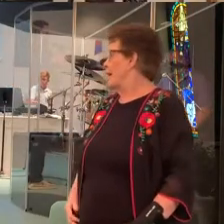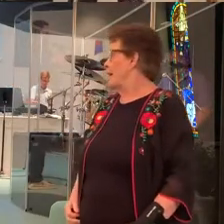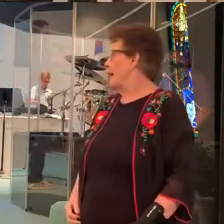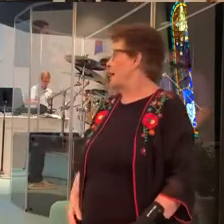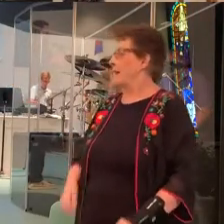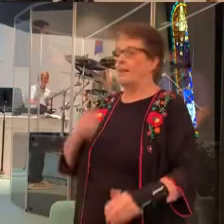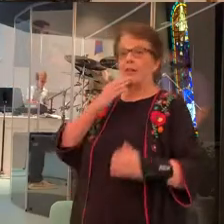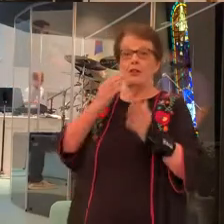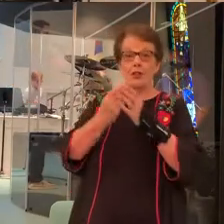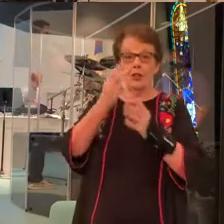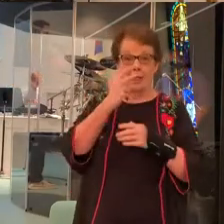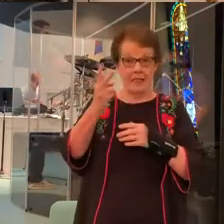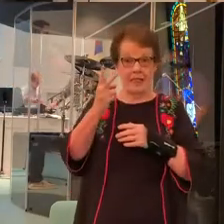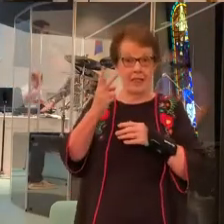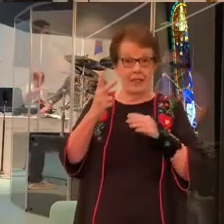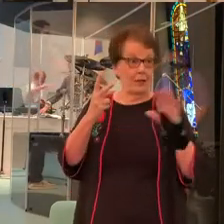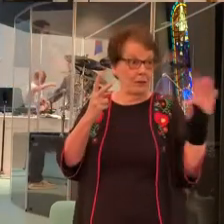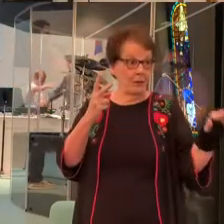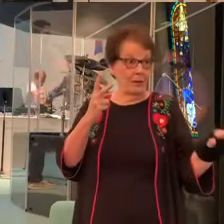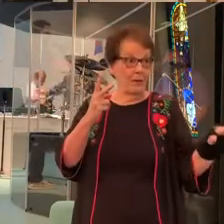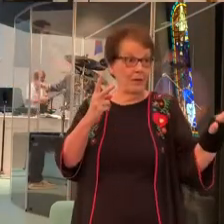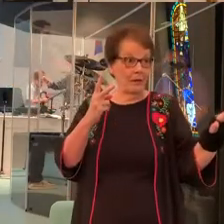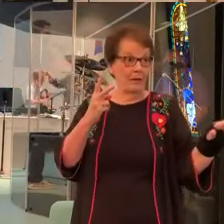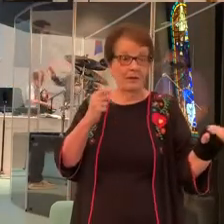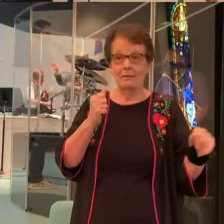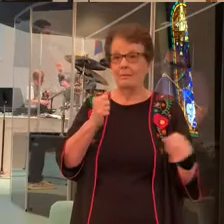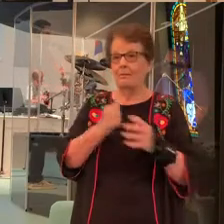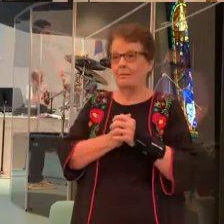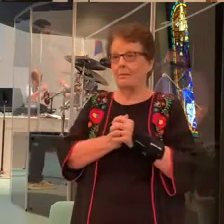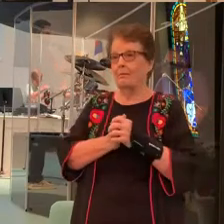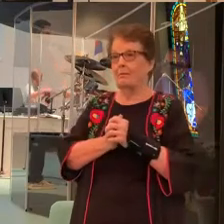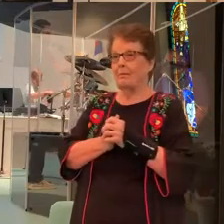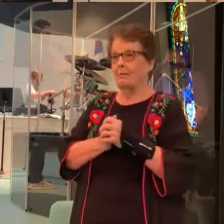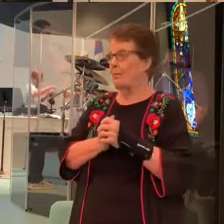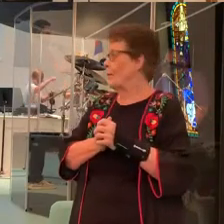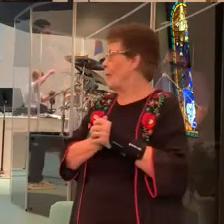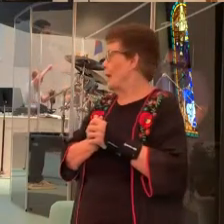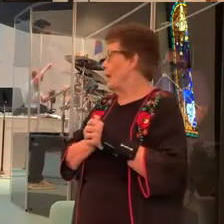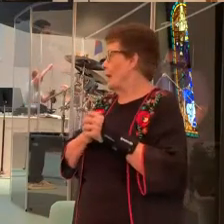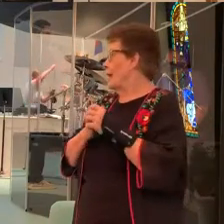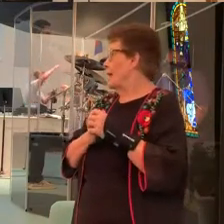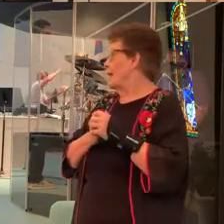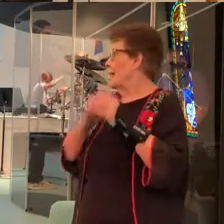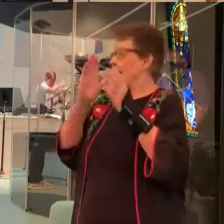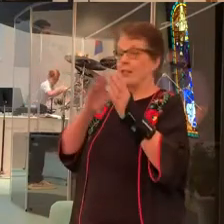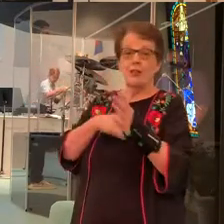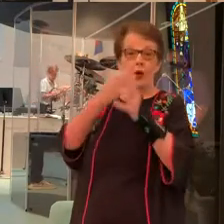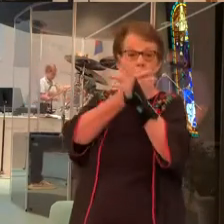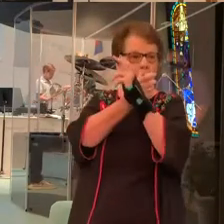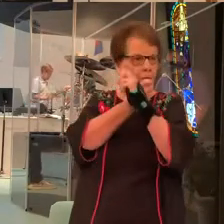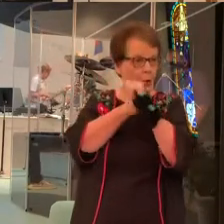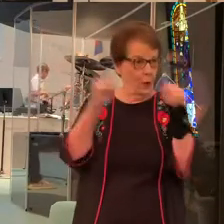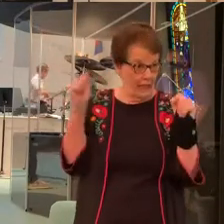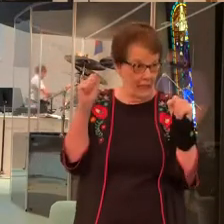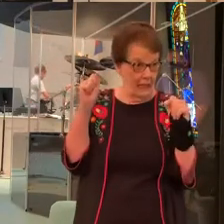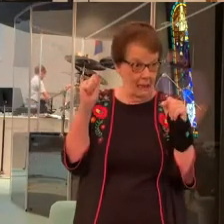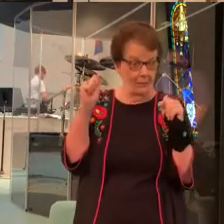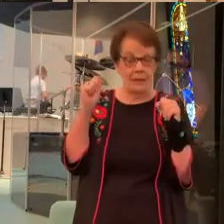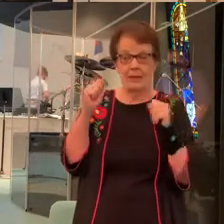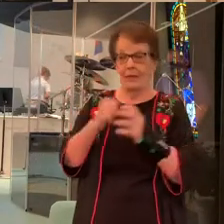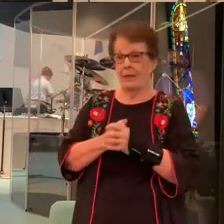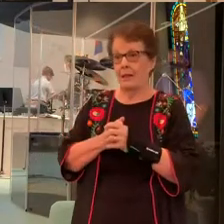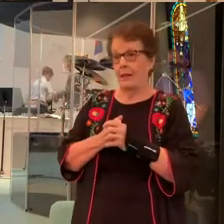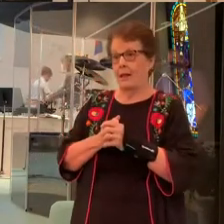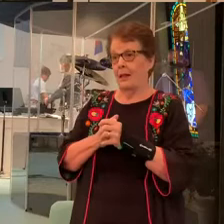It's so good to see you this morning. As we were singing that song, there's a line in there that says, "This is the song of the redeemed." And I